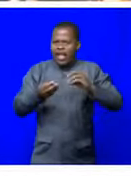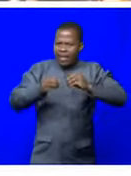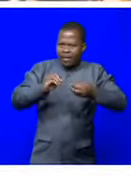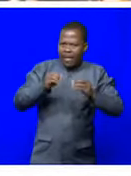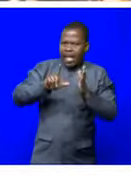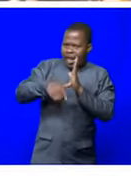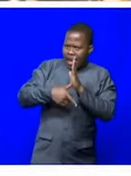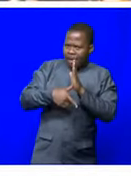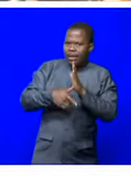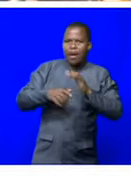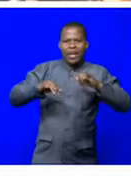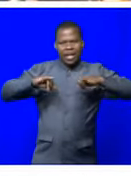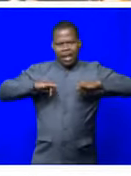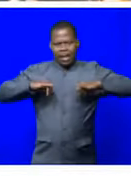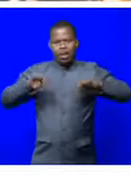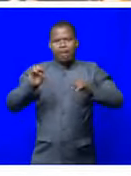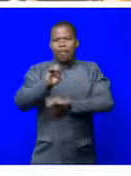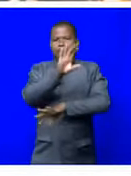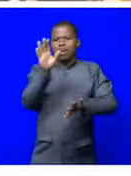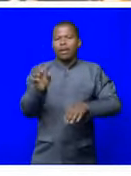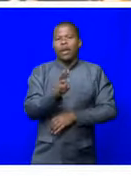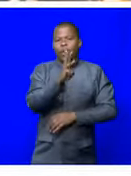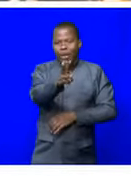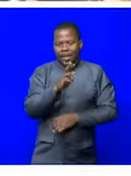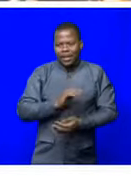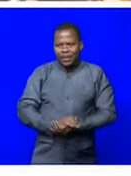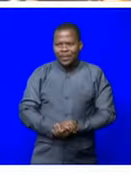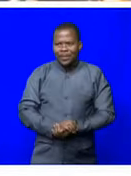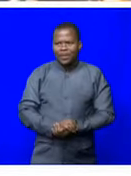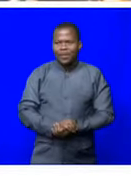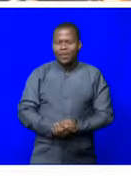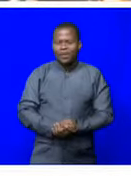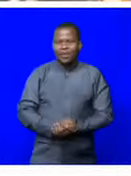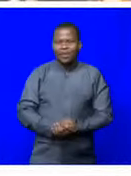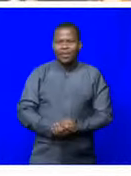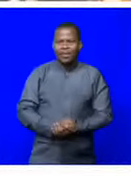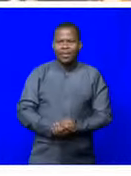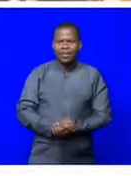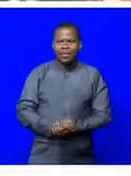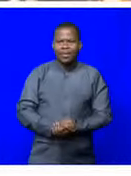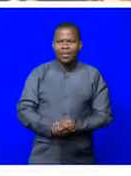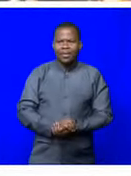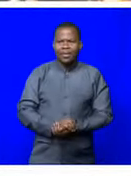usaseBotven usapheka utathi ke naseulungile bese ke siya kwethulela wona ke.